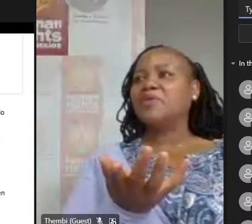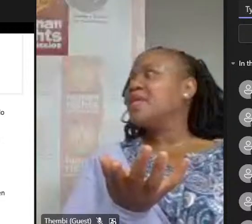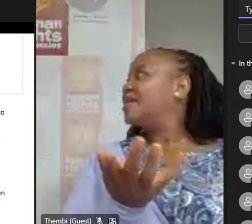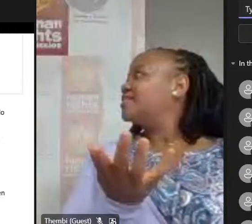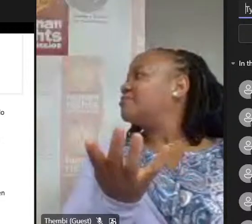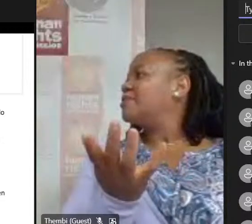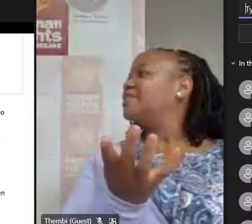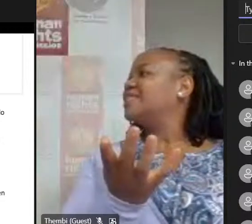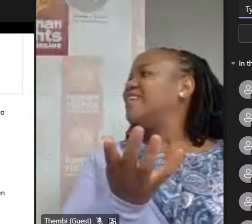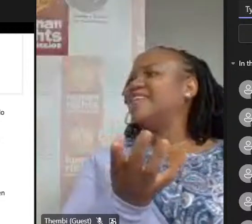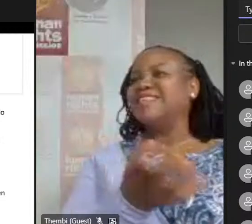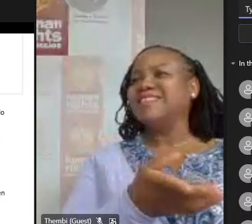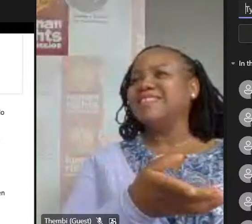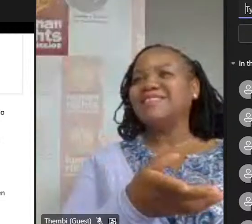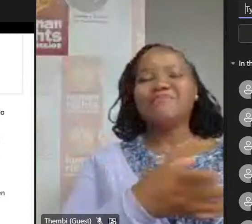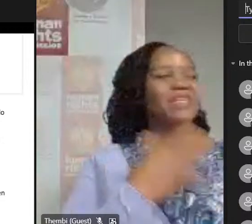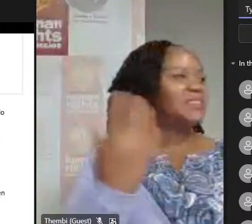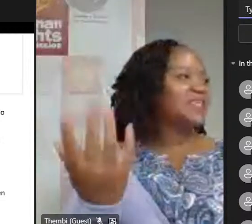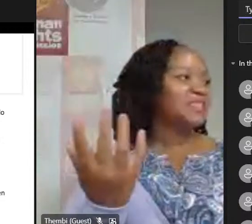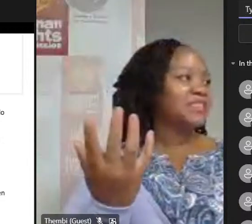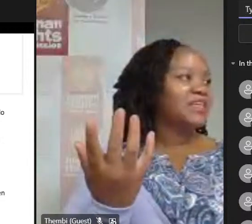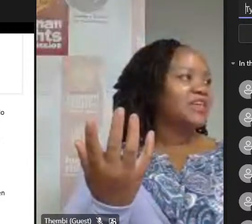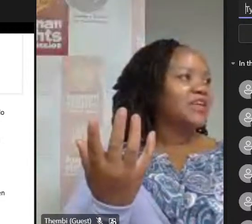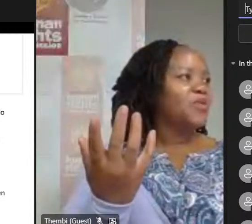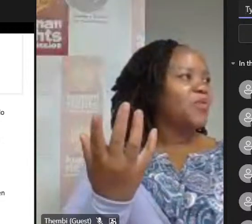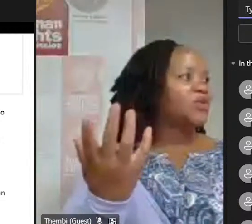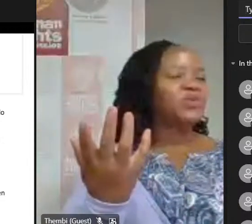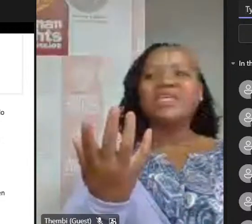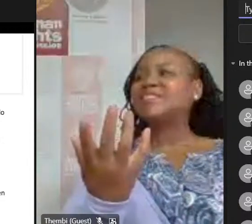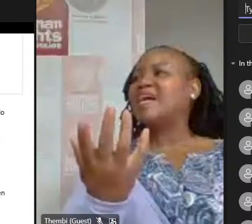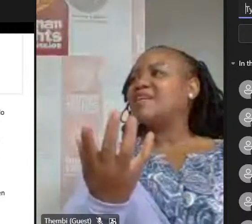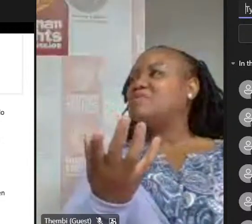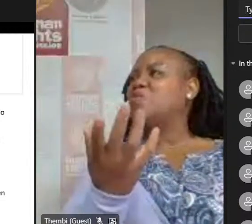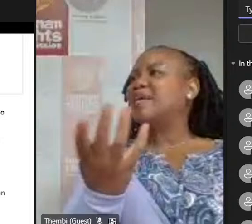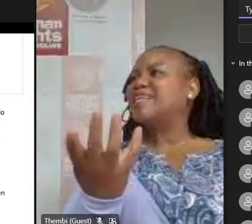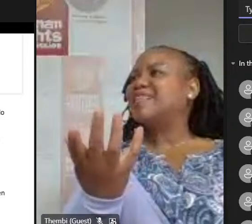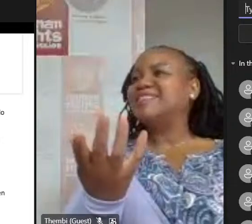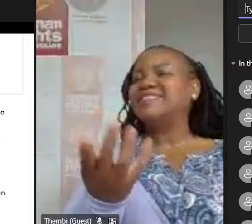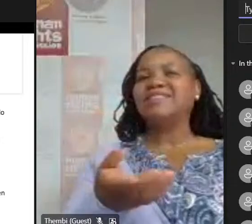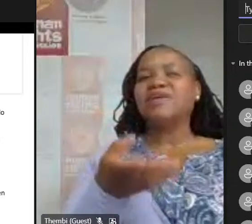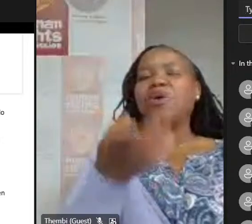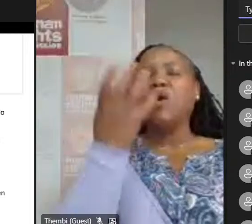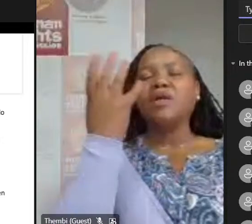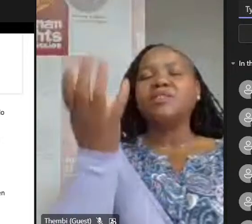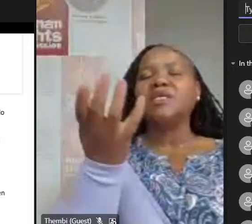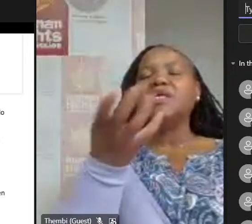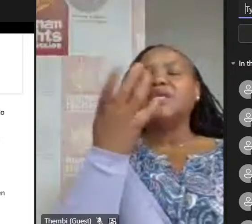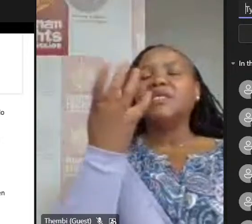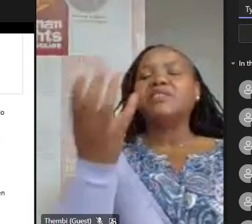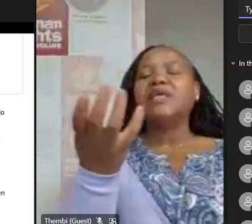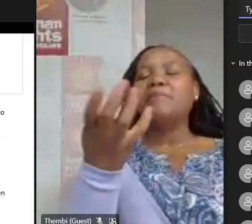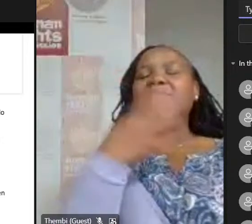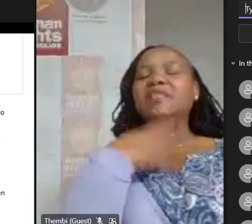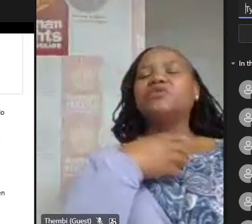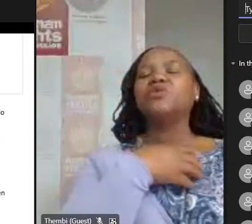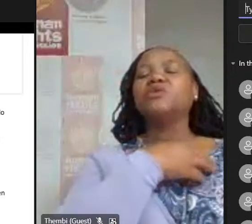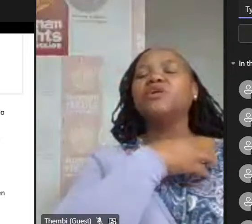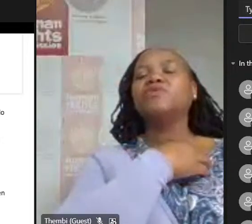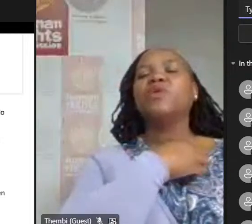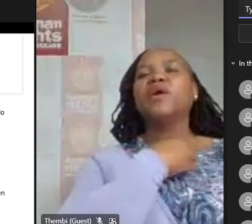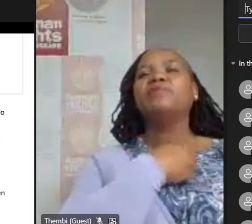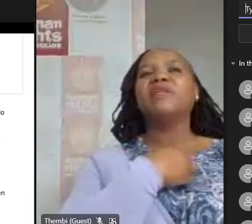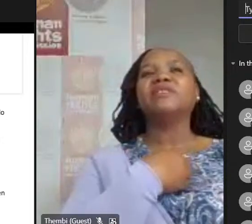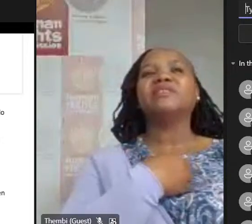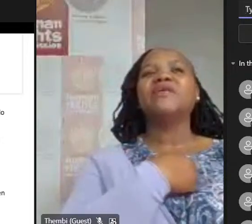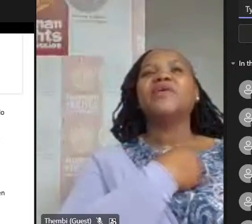example, sometimes it really doesn't make sense. Why should a child be wearing this? It's hot, it's summer. They are told you have